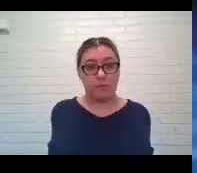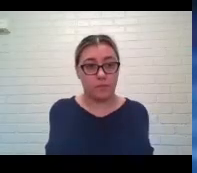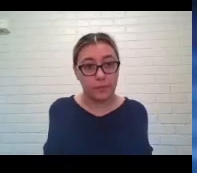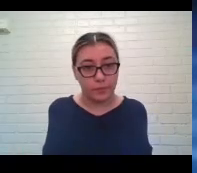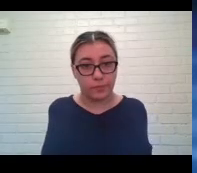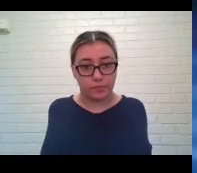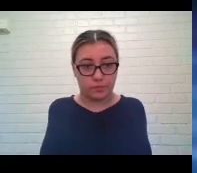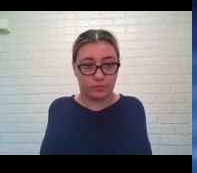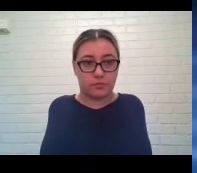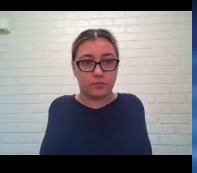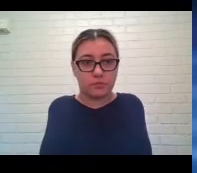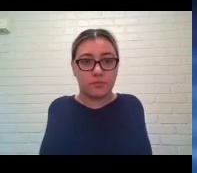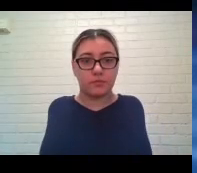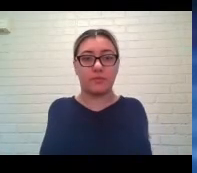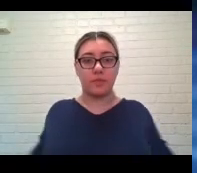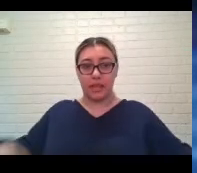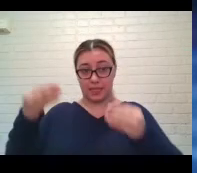Let me know if the screen is visible.